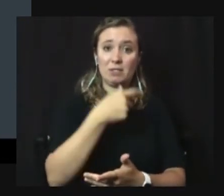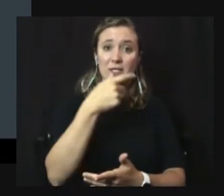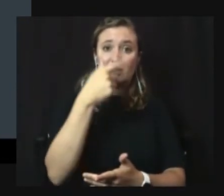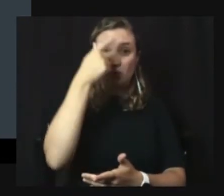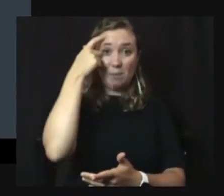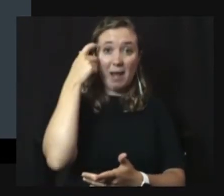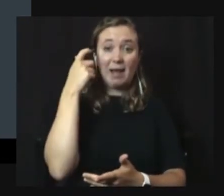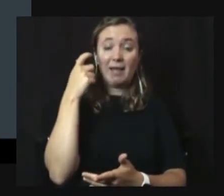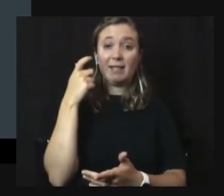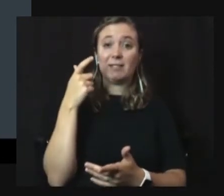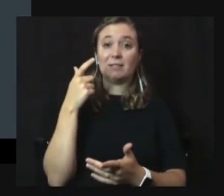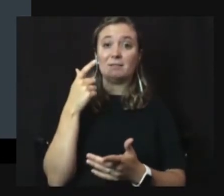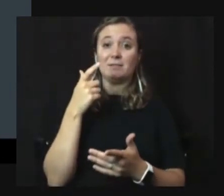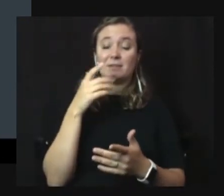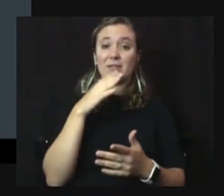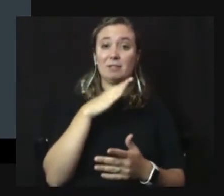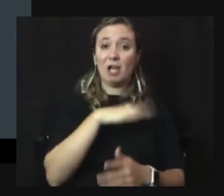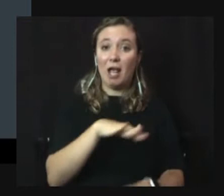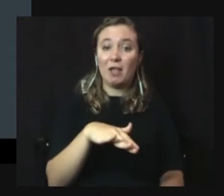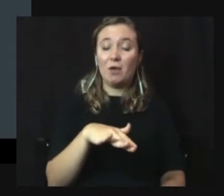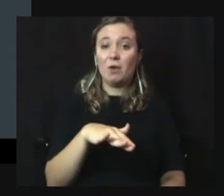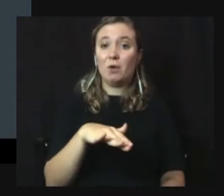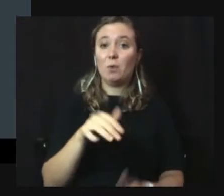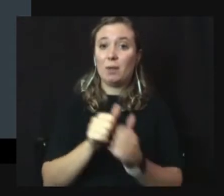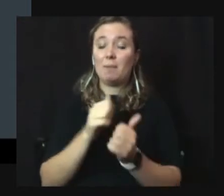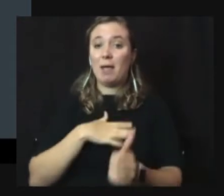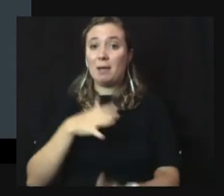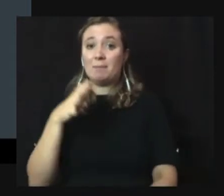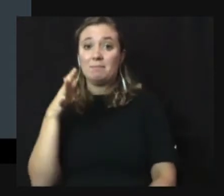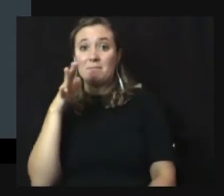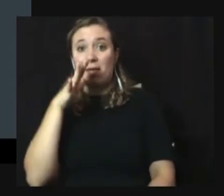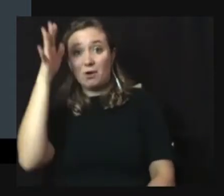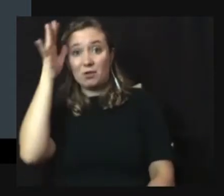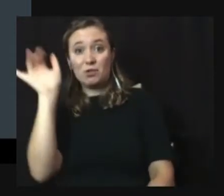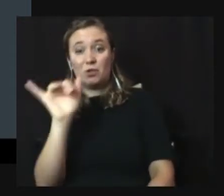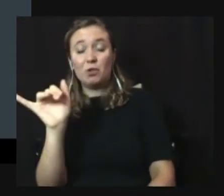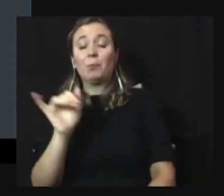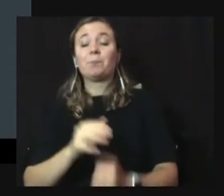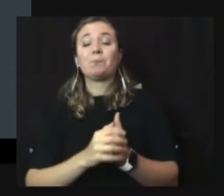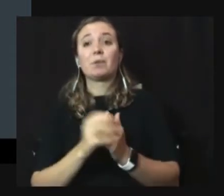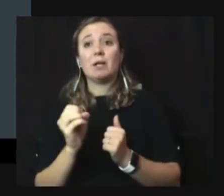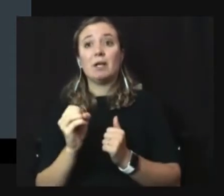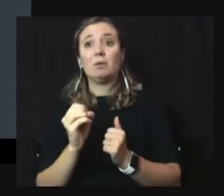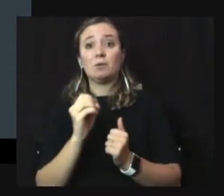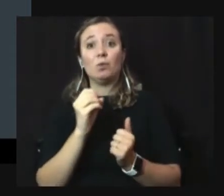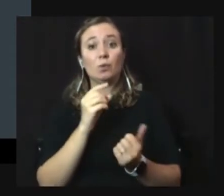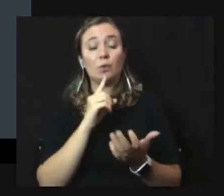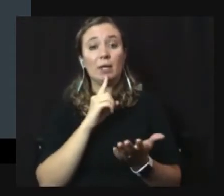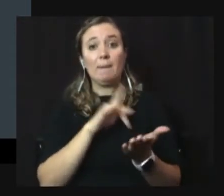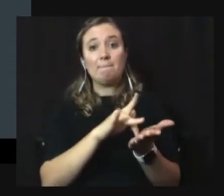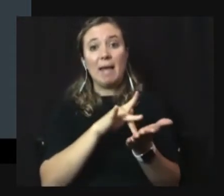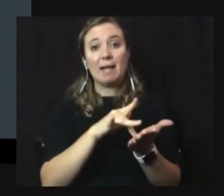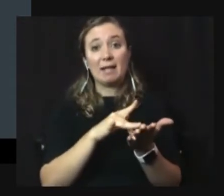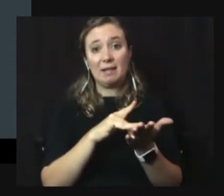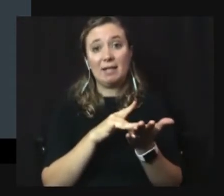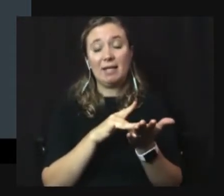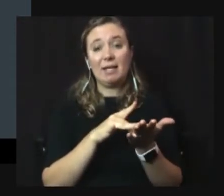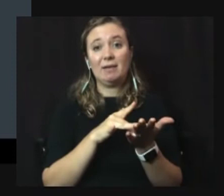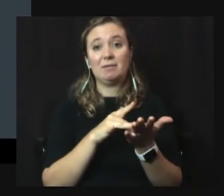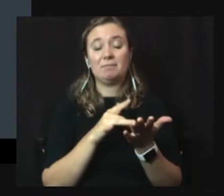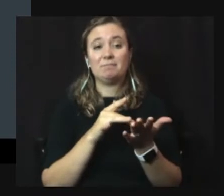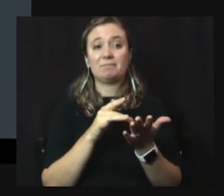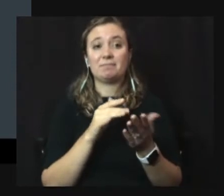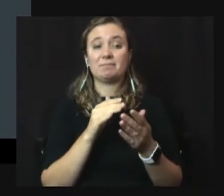was extremely medically fragile. And so my question then, as I looked at my